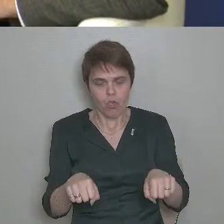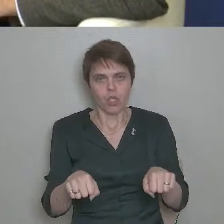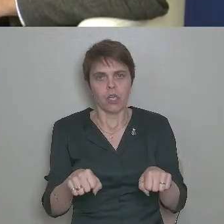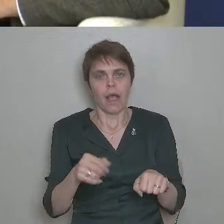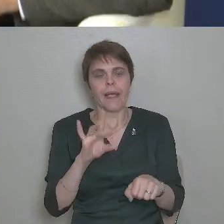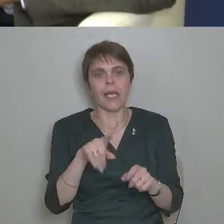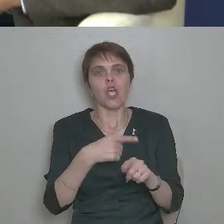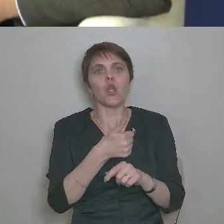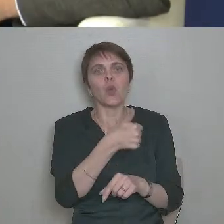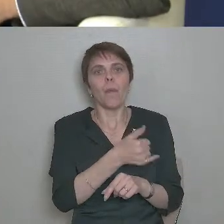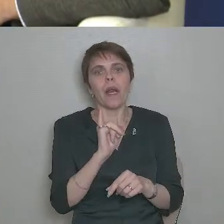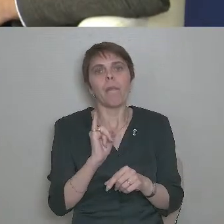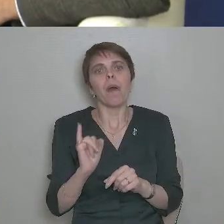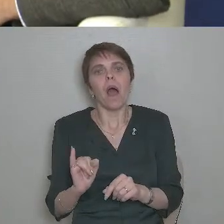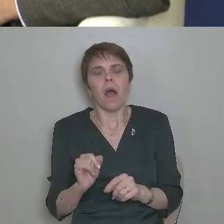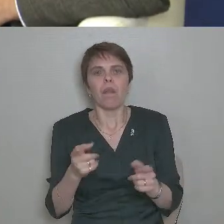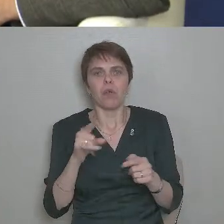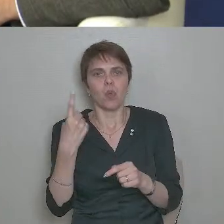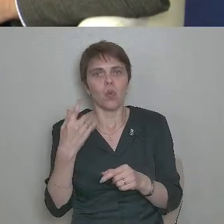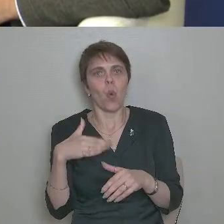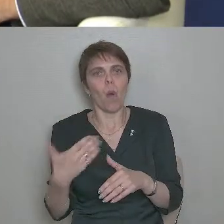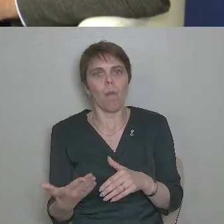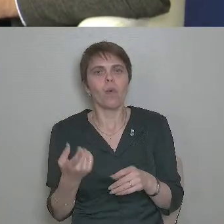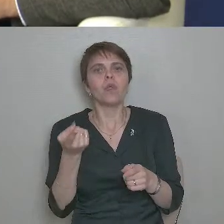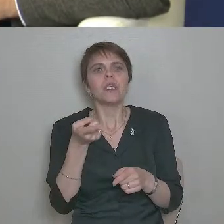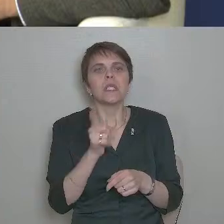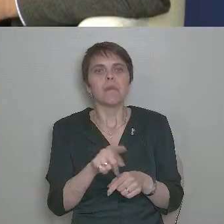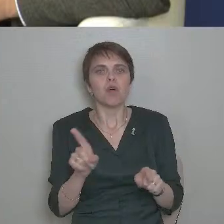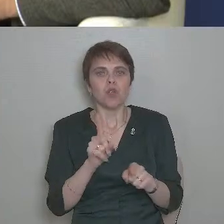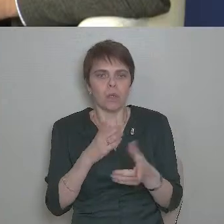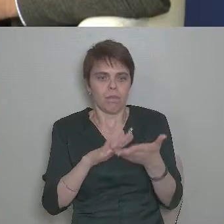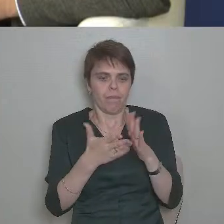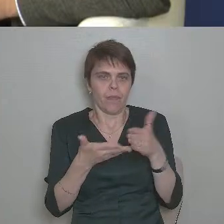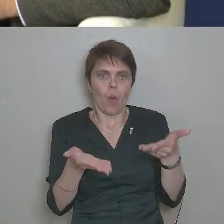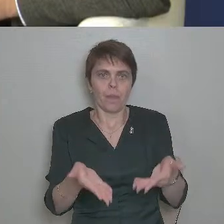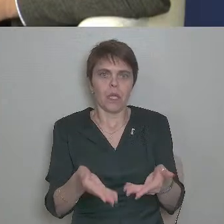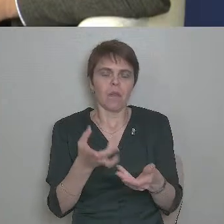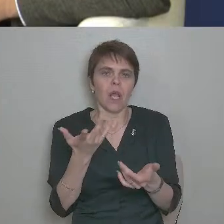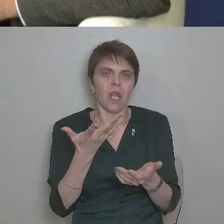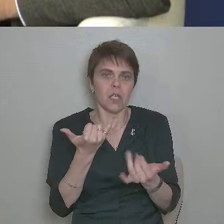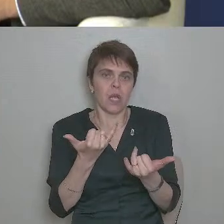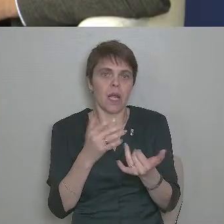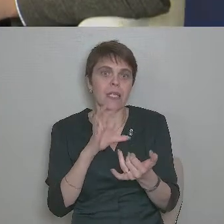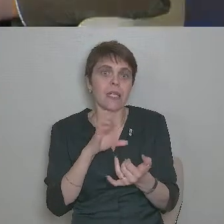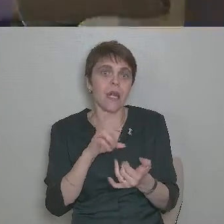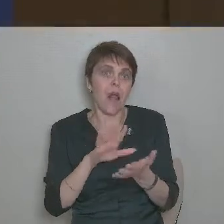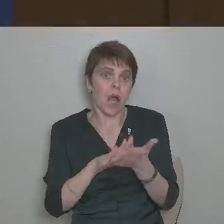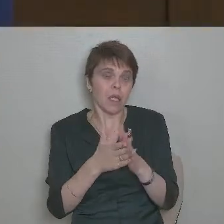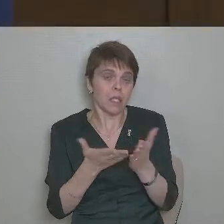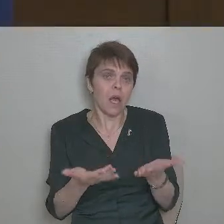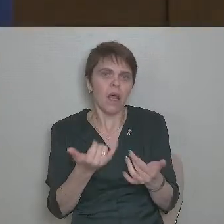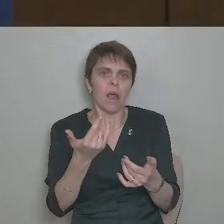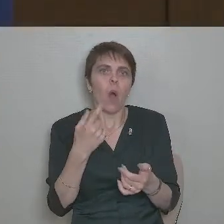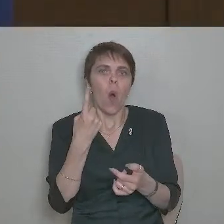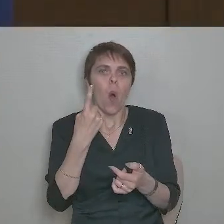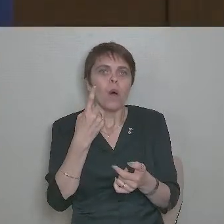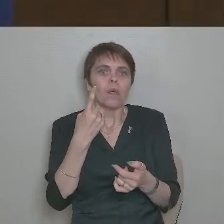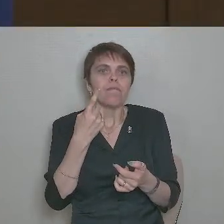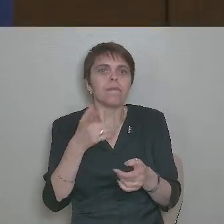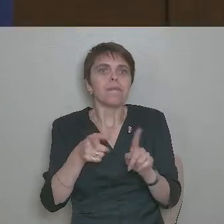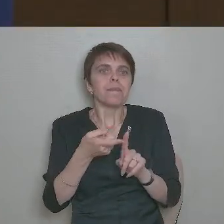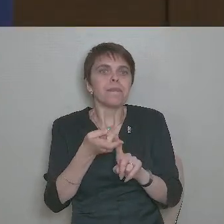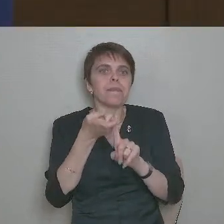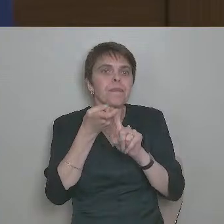simultaneously. They can do it, and it's good and bad. On the one hand, under the situation and conditions which have been created,